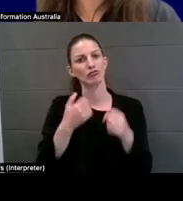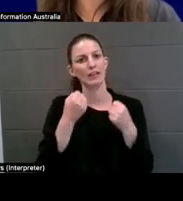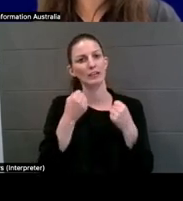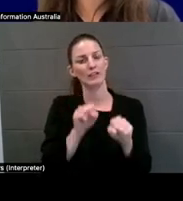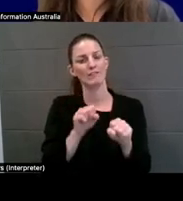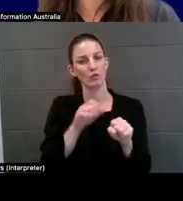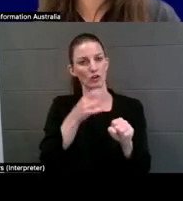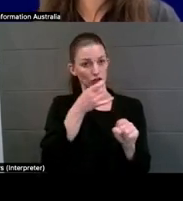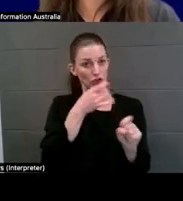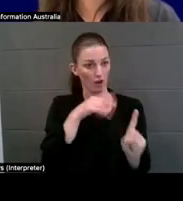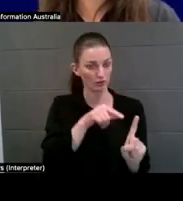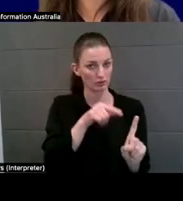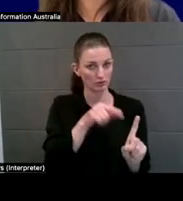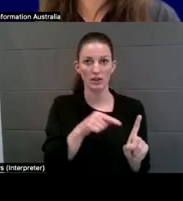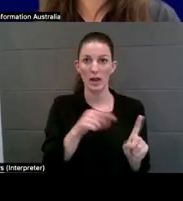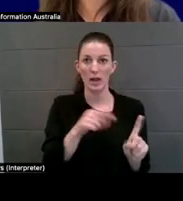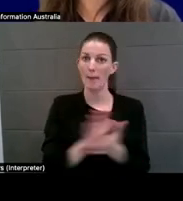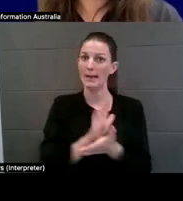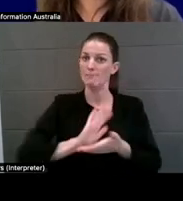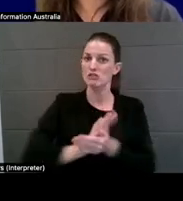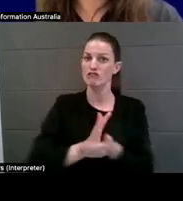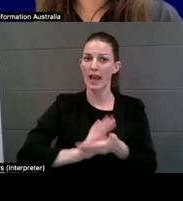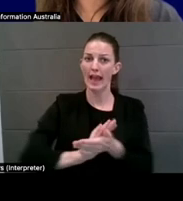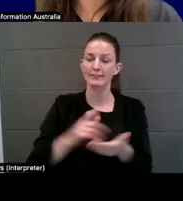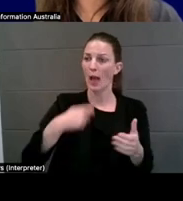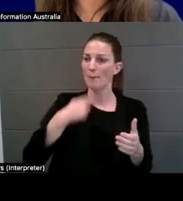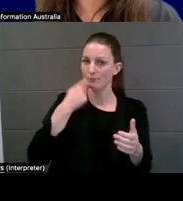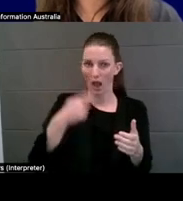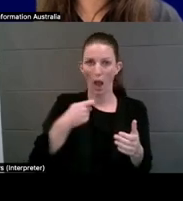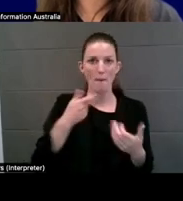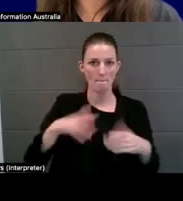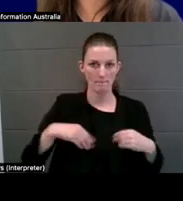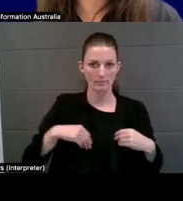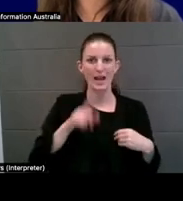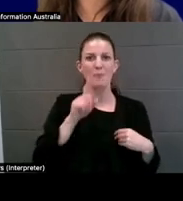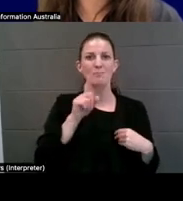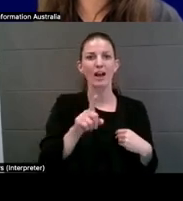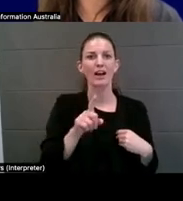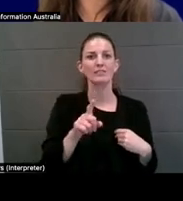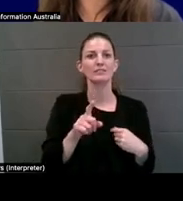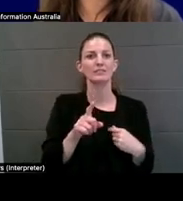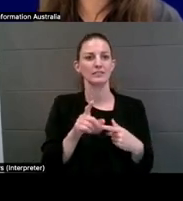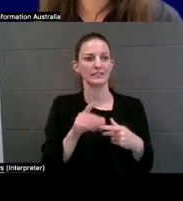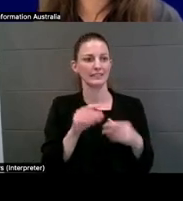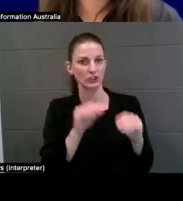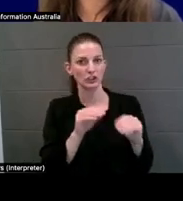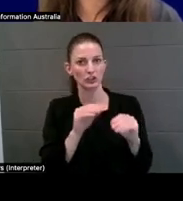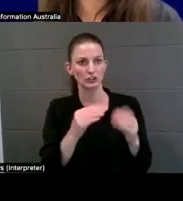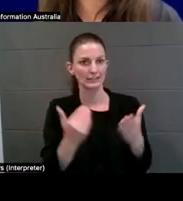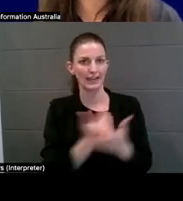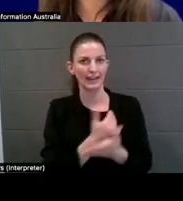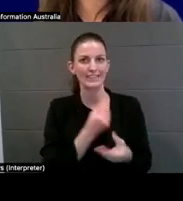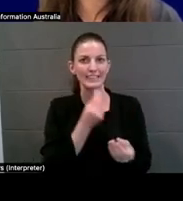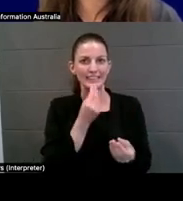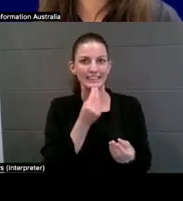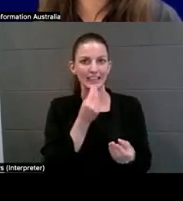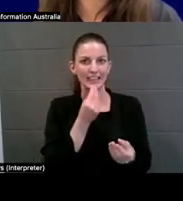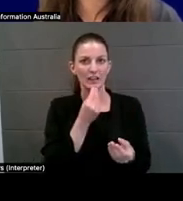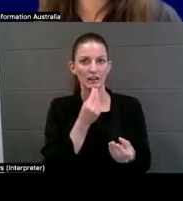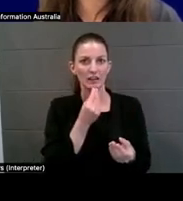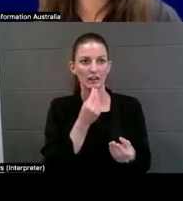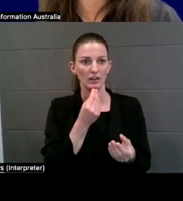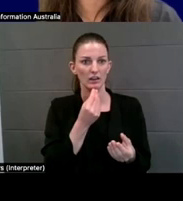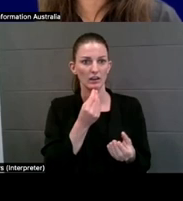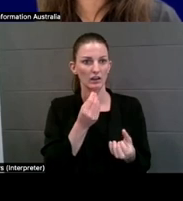who is happy to put puree in their mouth, but teaching safe eating of food for someone with no access to vision